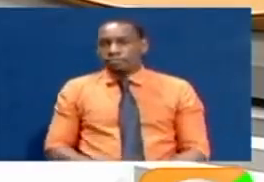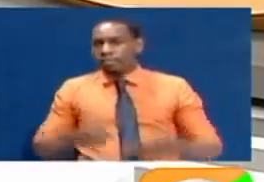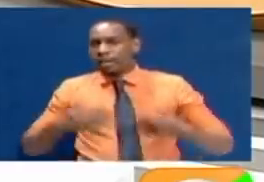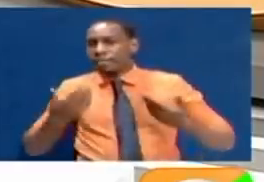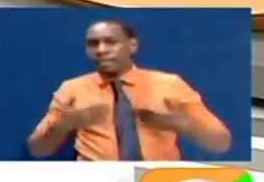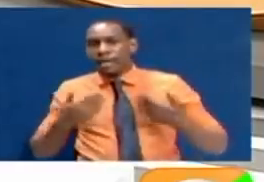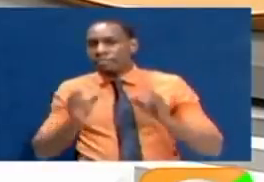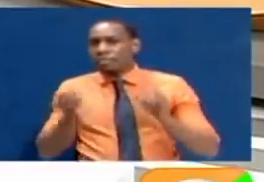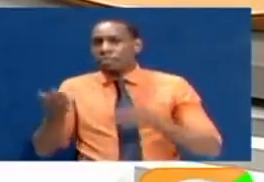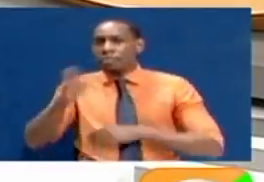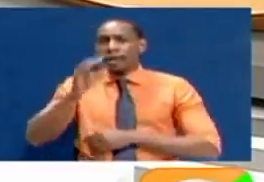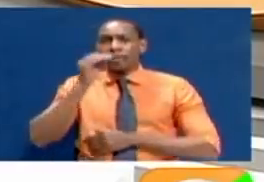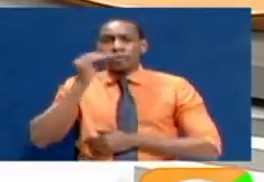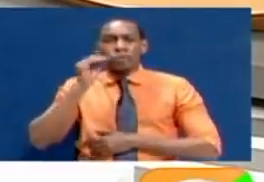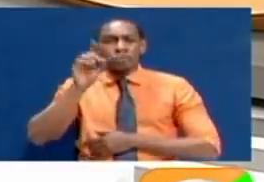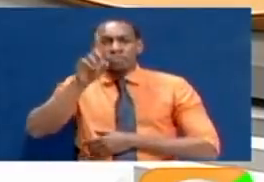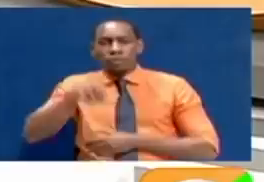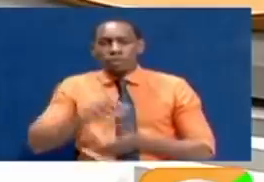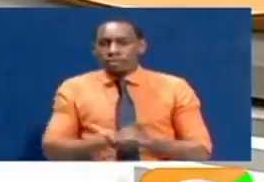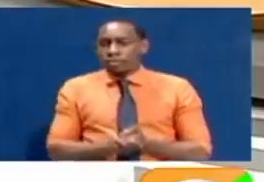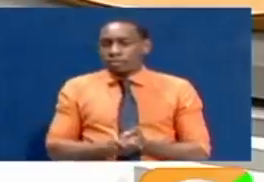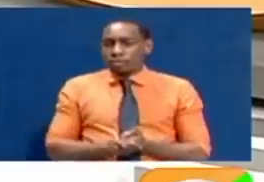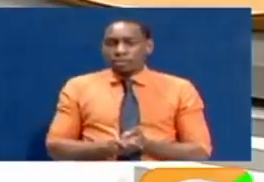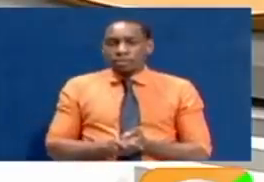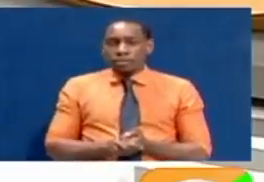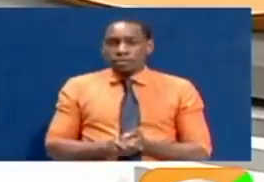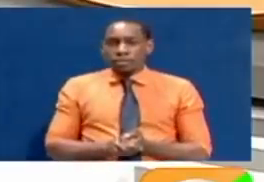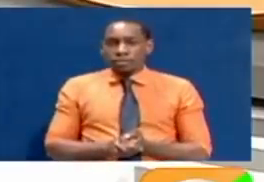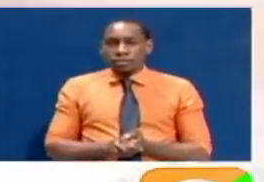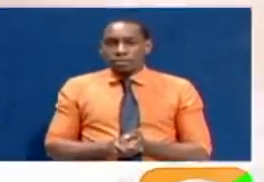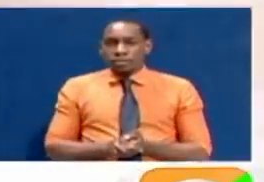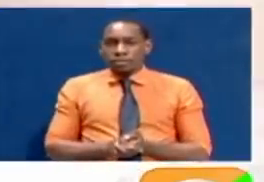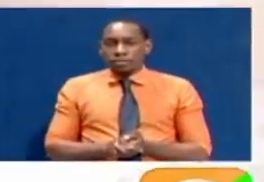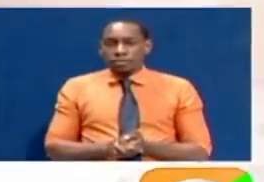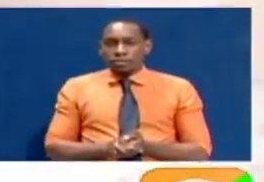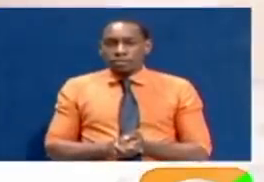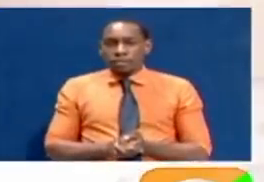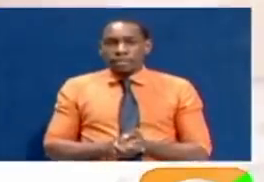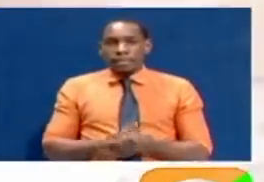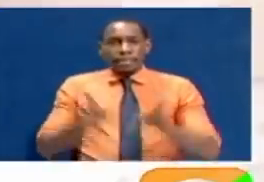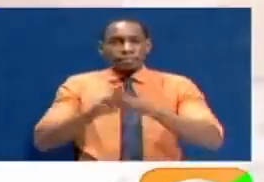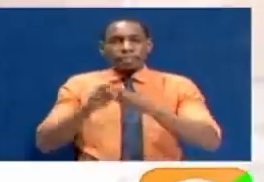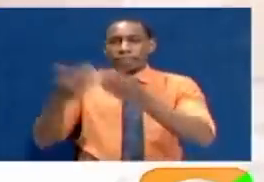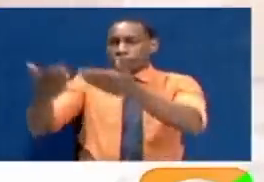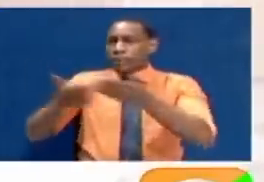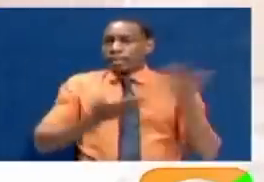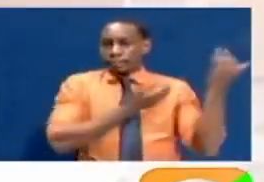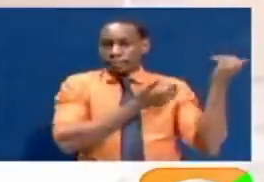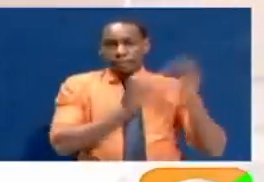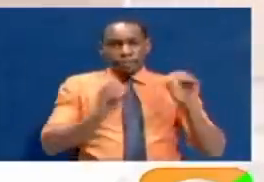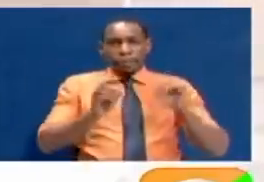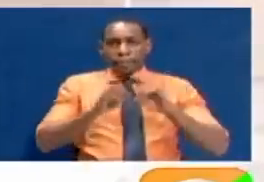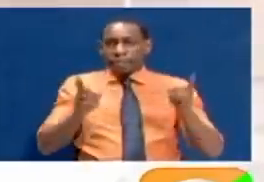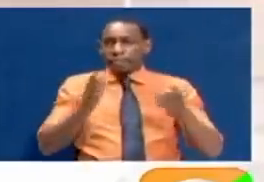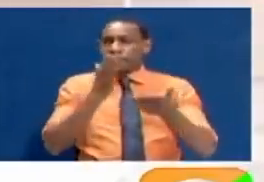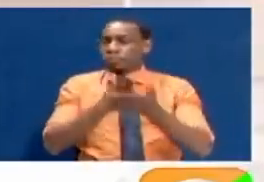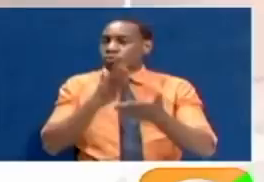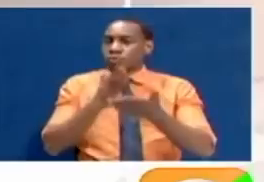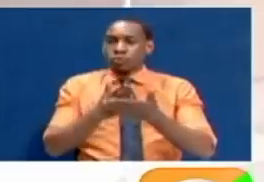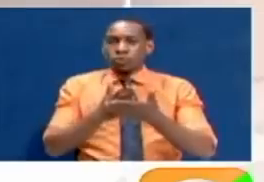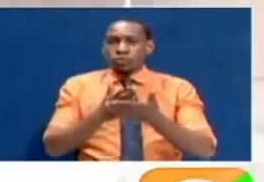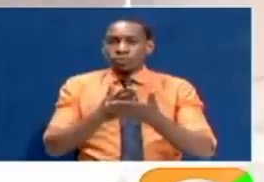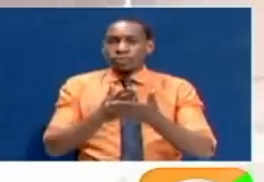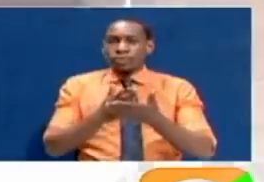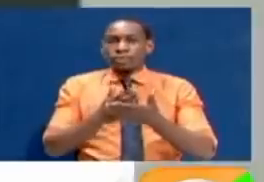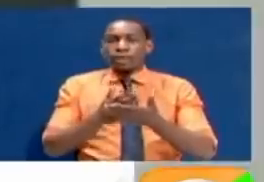be home, Chris. Yes, that's not the welcome we expected. Although we have faced much worse than